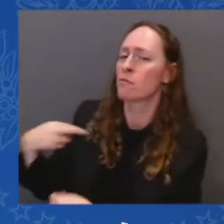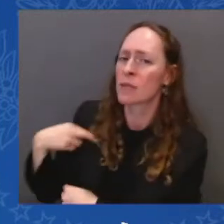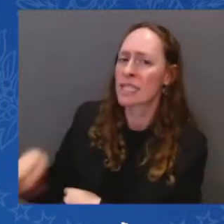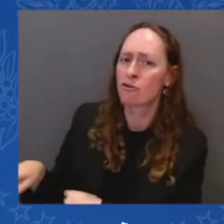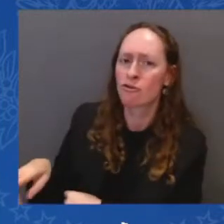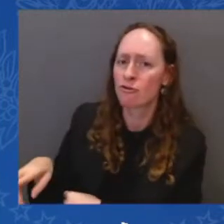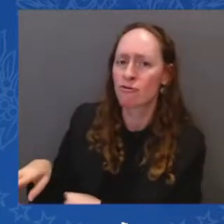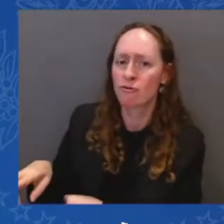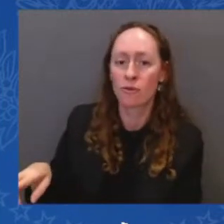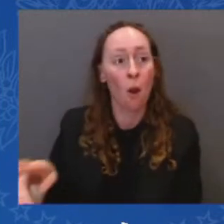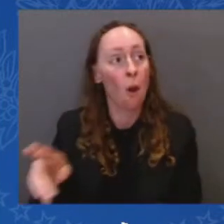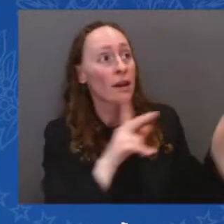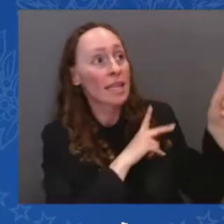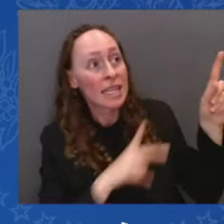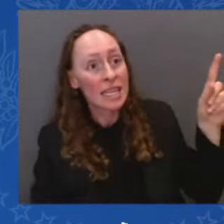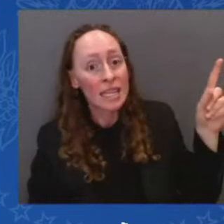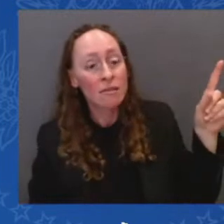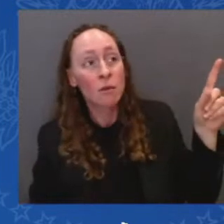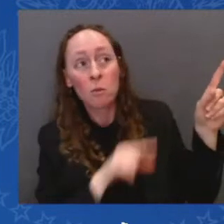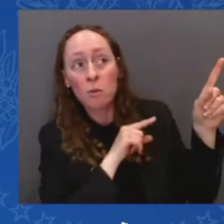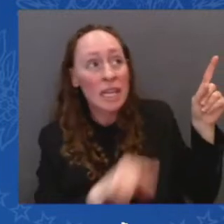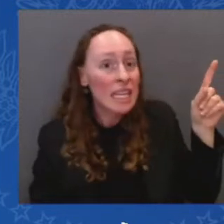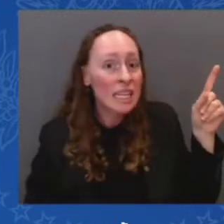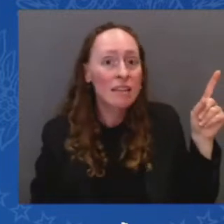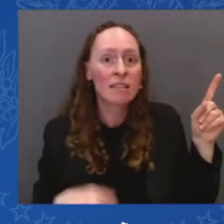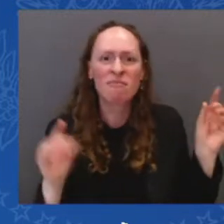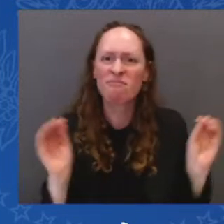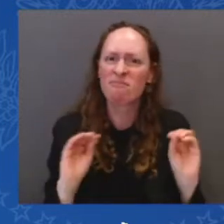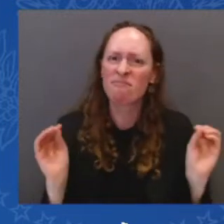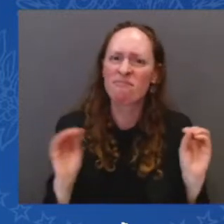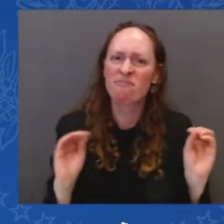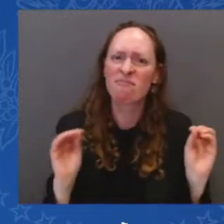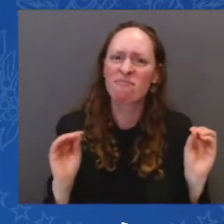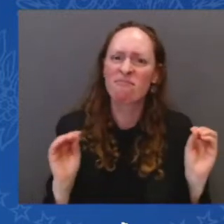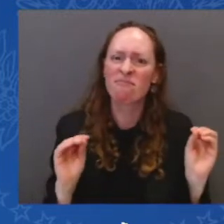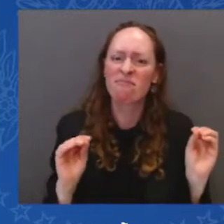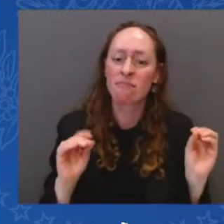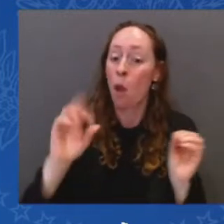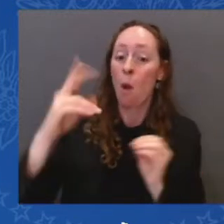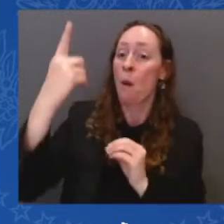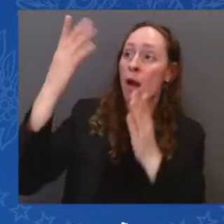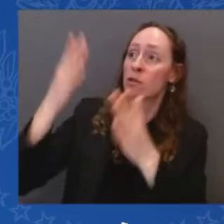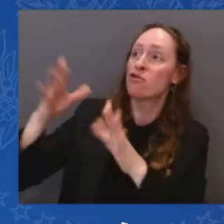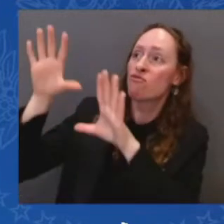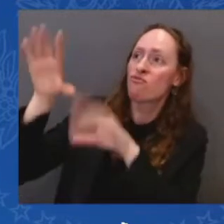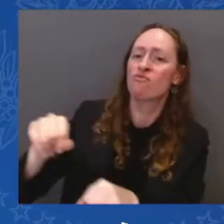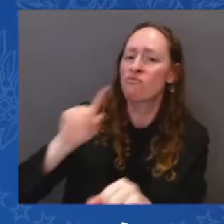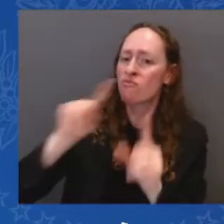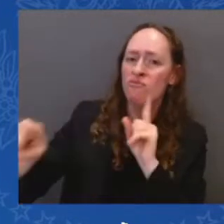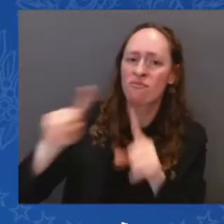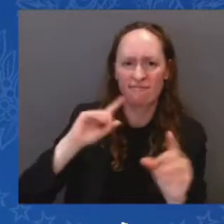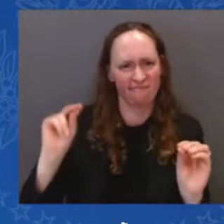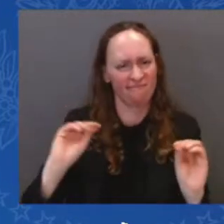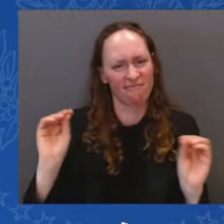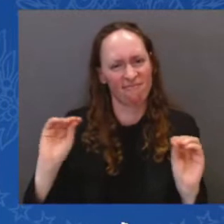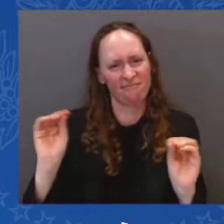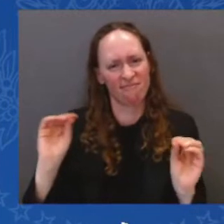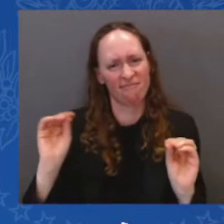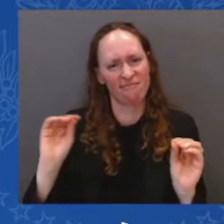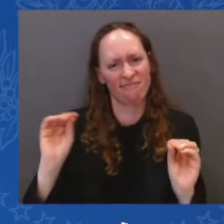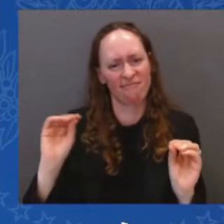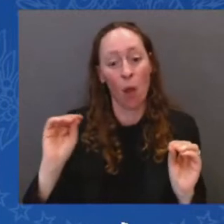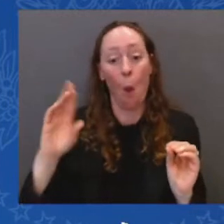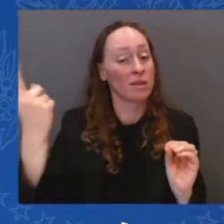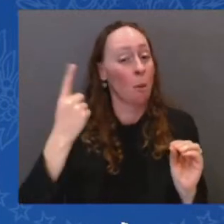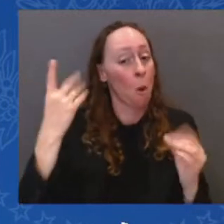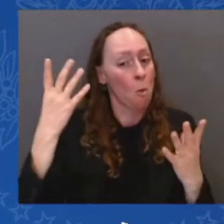a queen or to a tyrant or a dictator. And we don't take an oath to a wannabe dictator. We don't take an oath